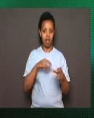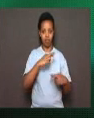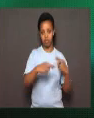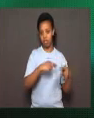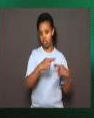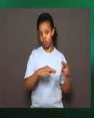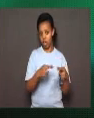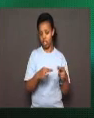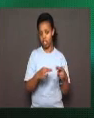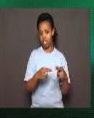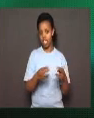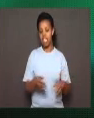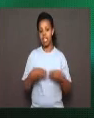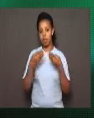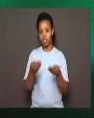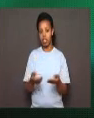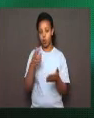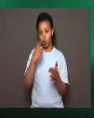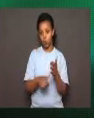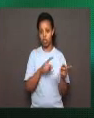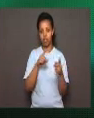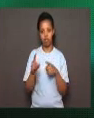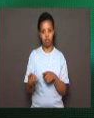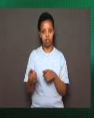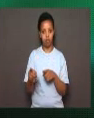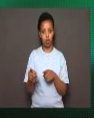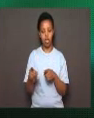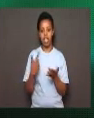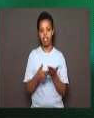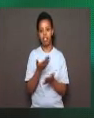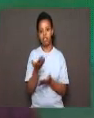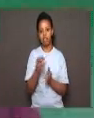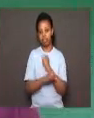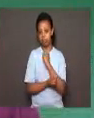It can give valuable information regarding the substance.